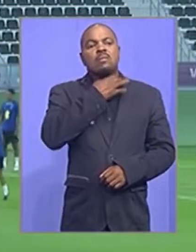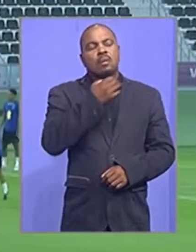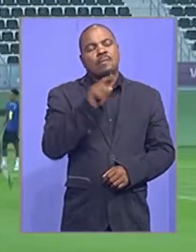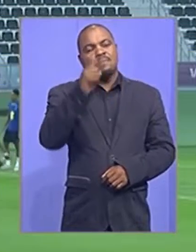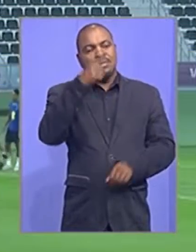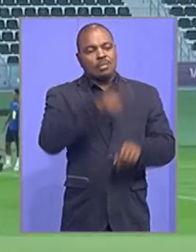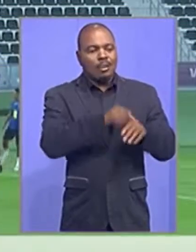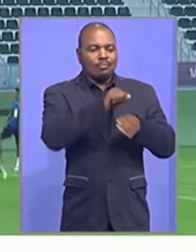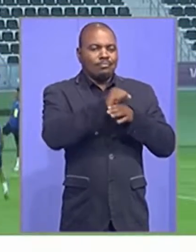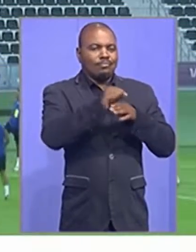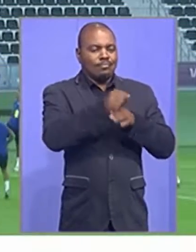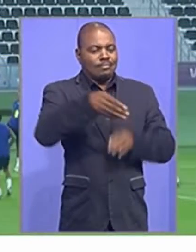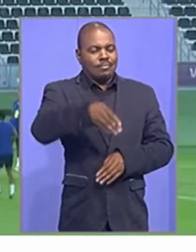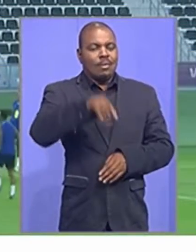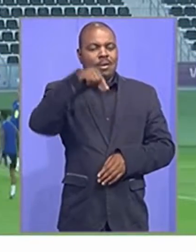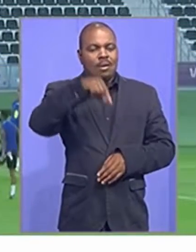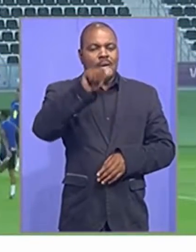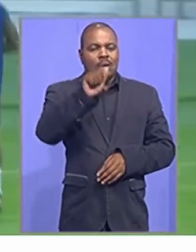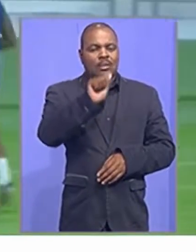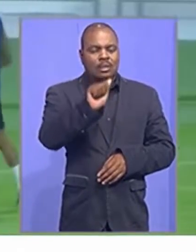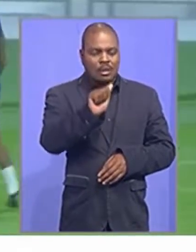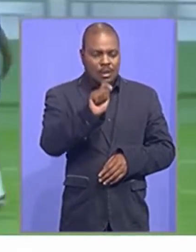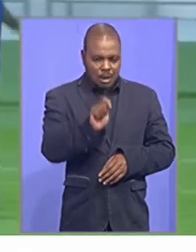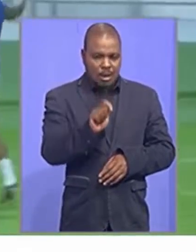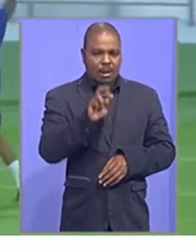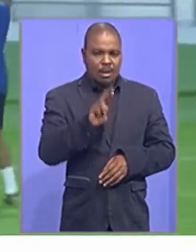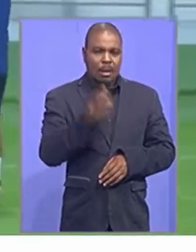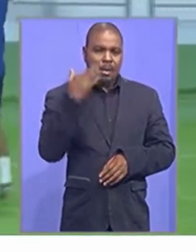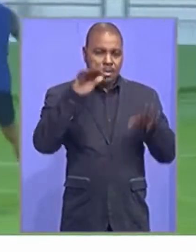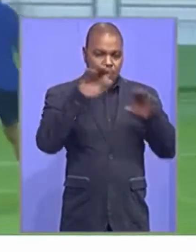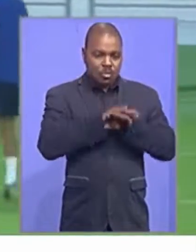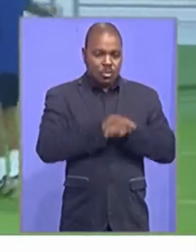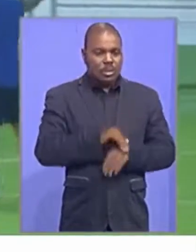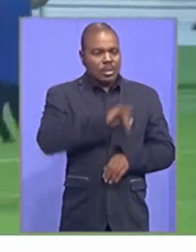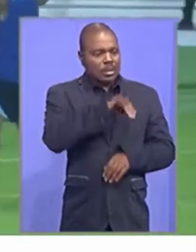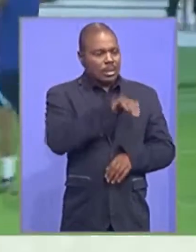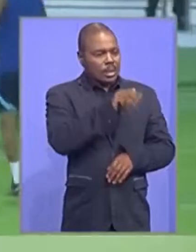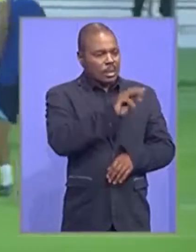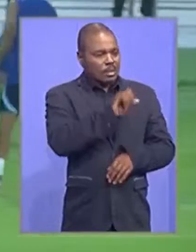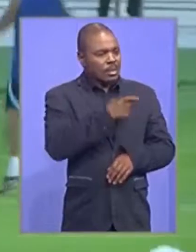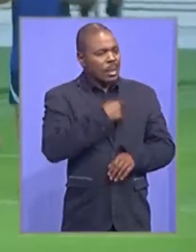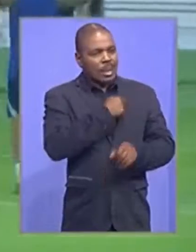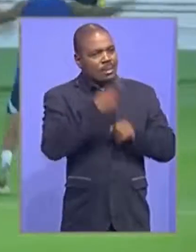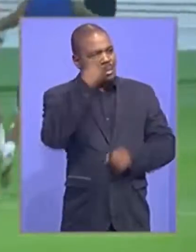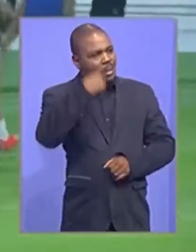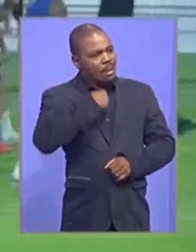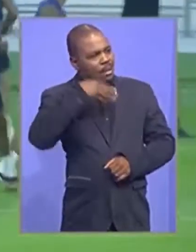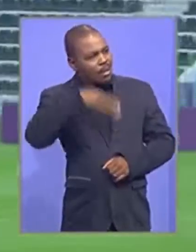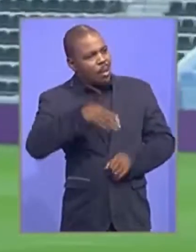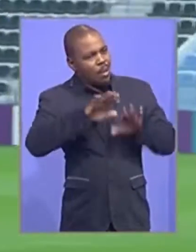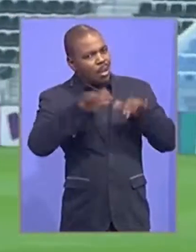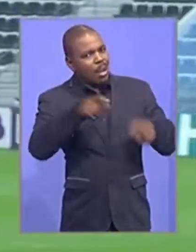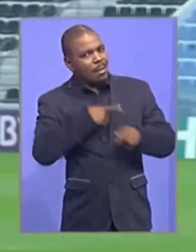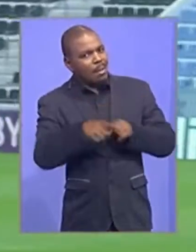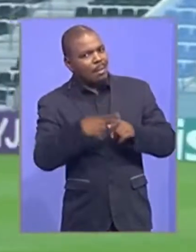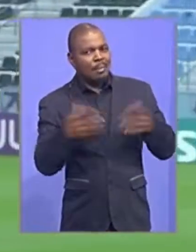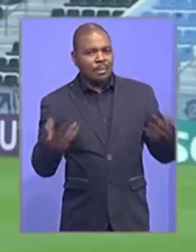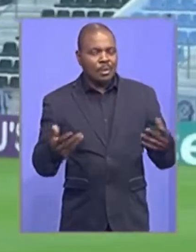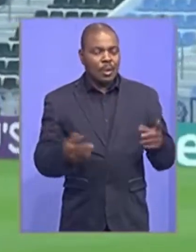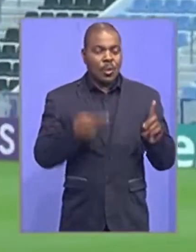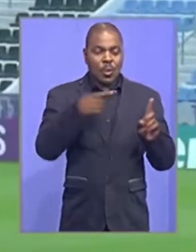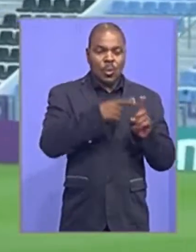ba pele naheng ya Qatar maobane bosiu. James Maddison o ntse a sa kgolwe hore o sehlopheng se tla bapala mohopong wa lefatshe. Sebapadi sa